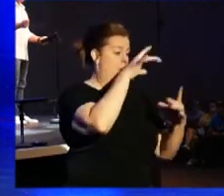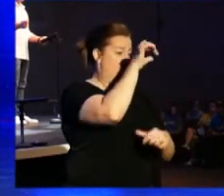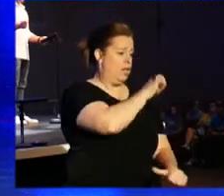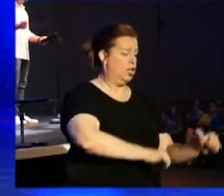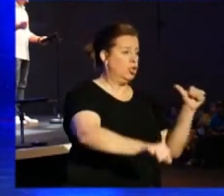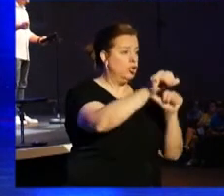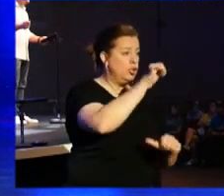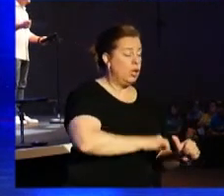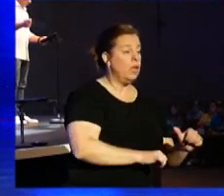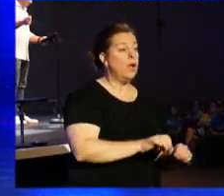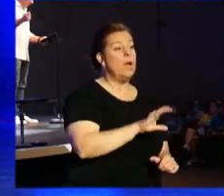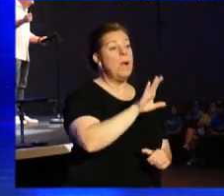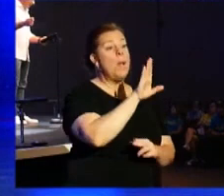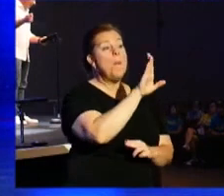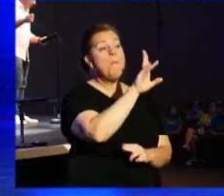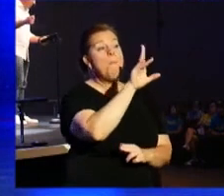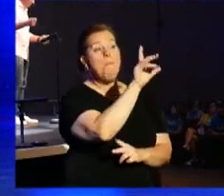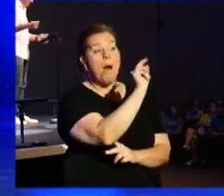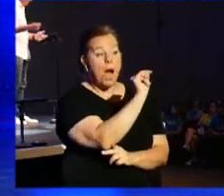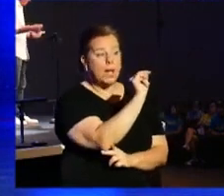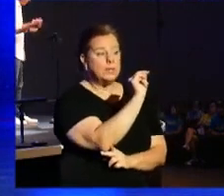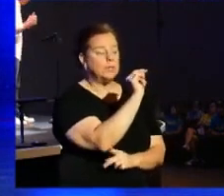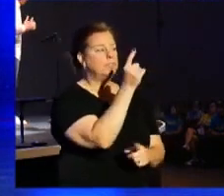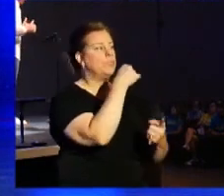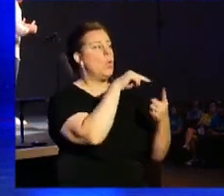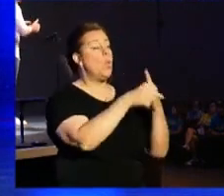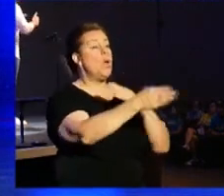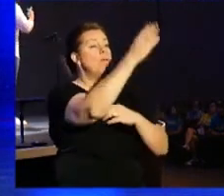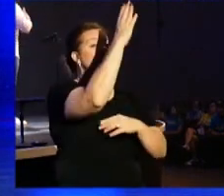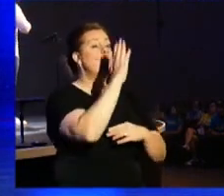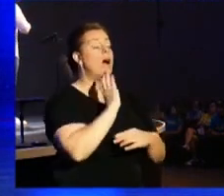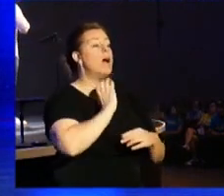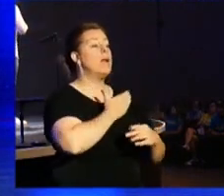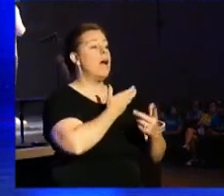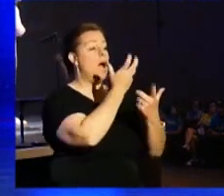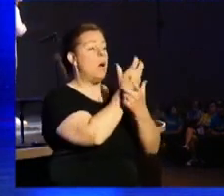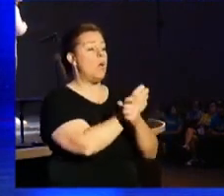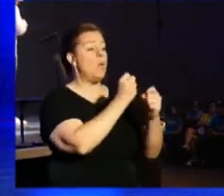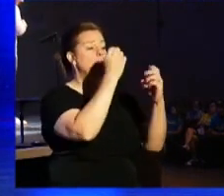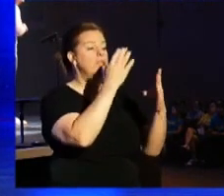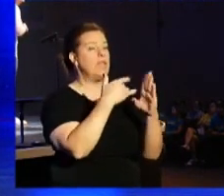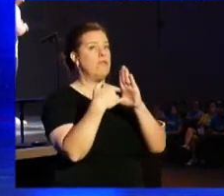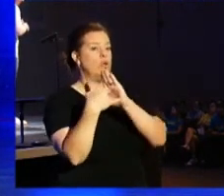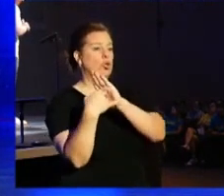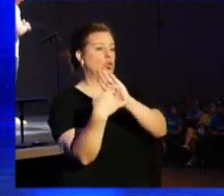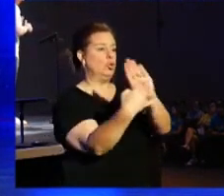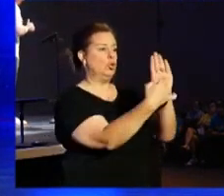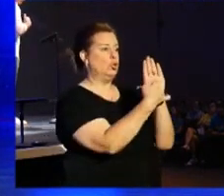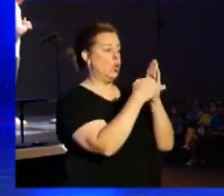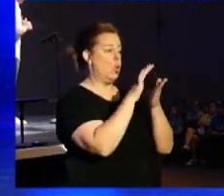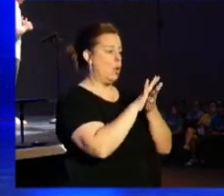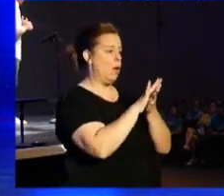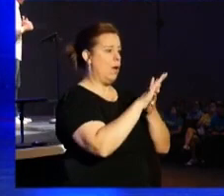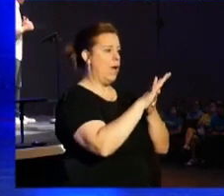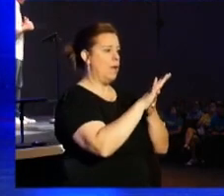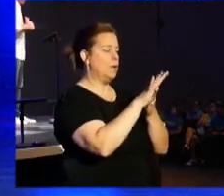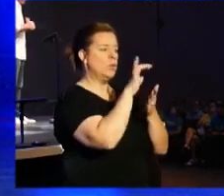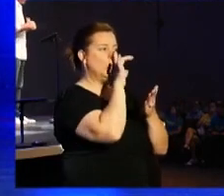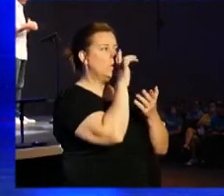But when God, our Savior, revealed his kindness and love, he saved